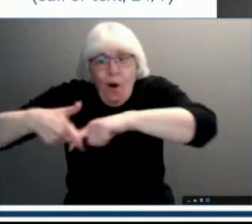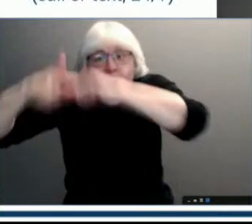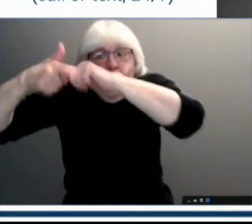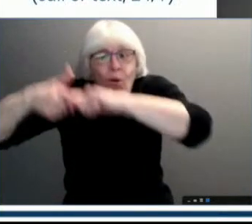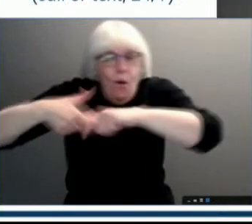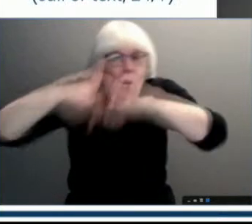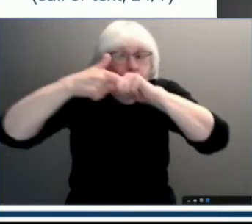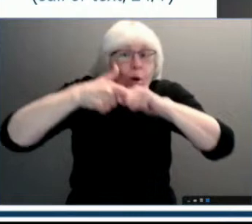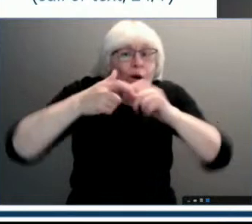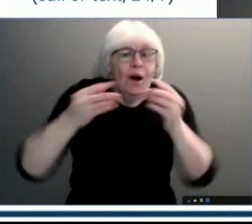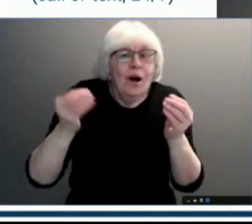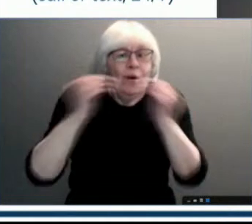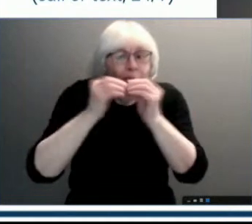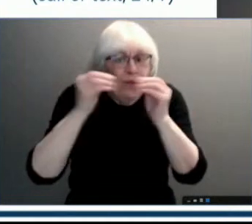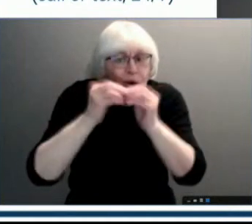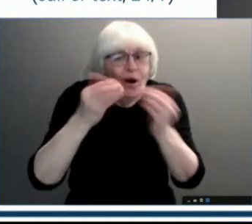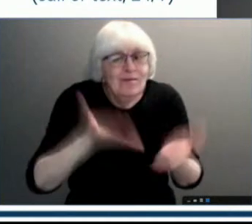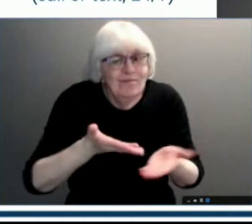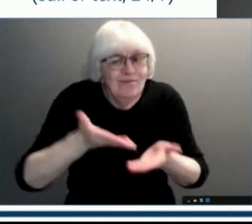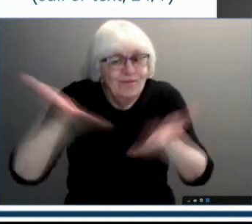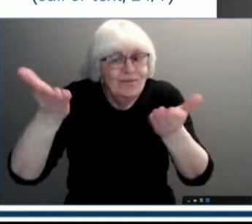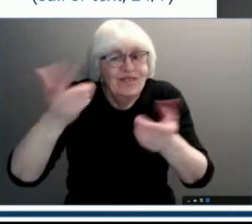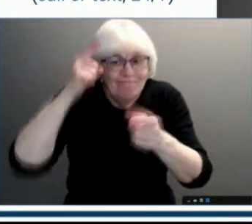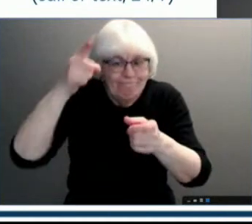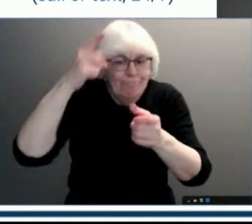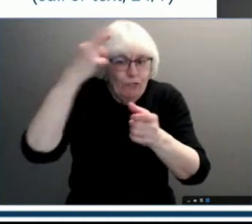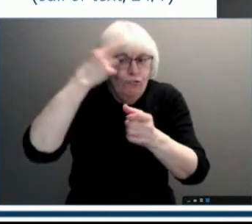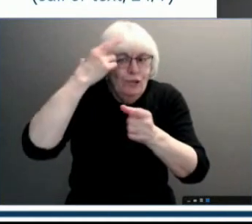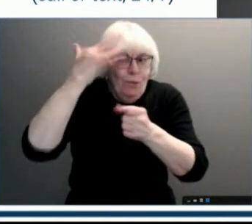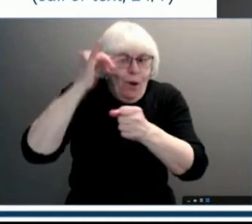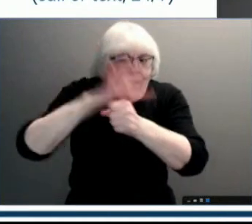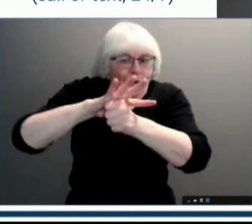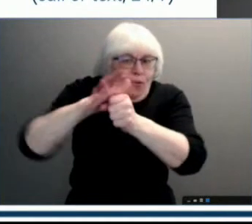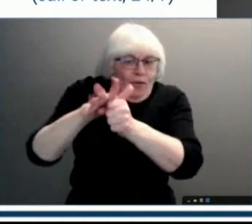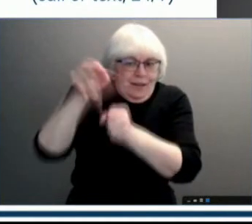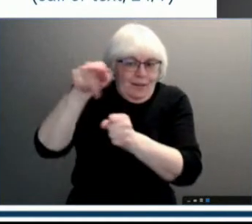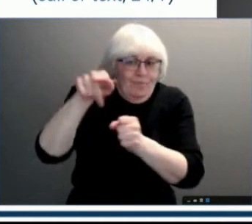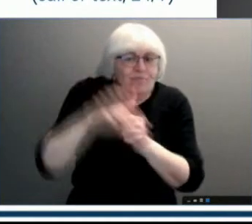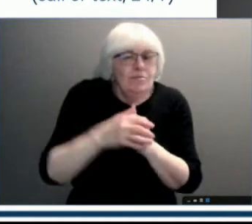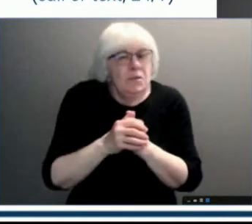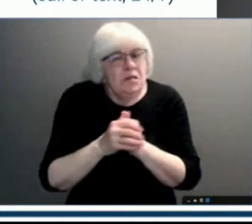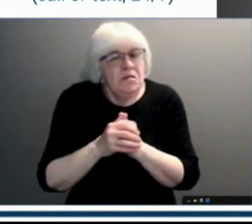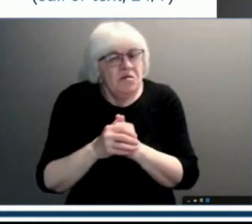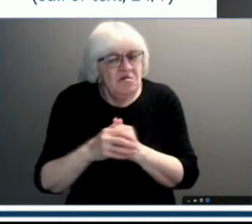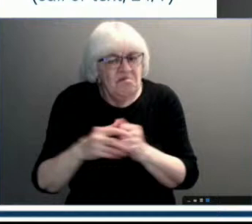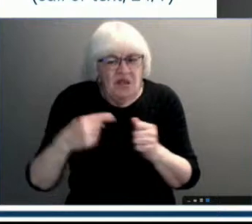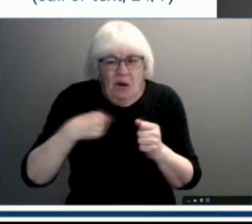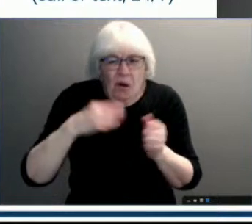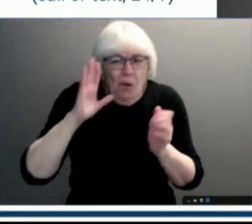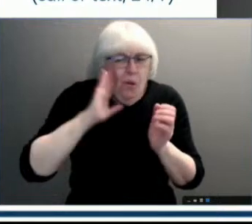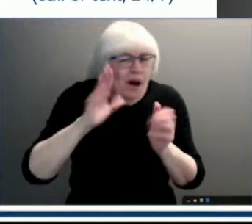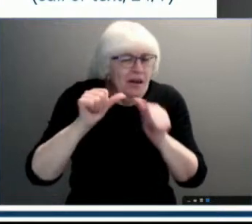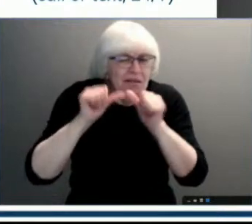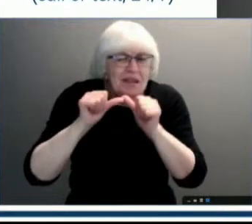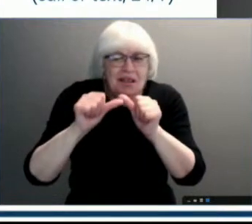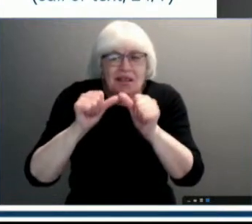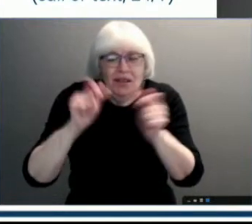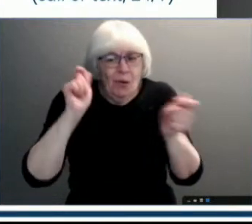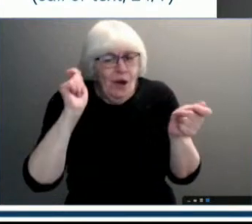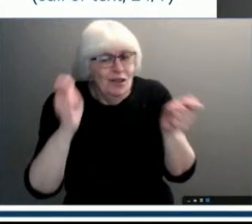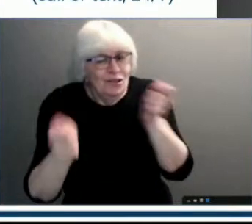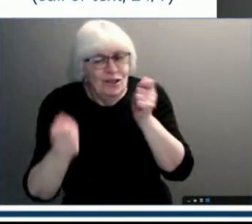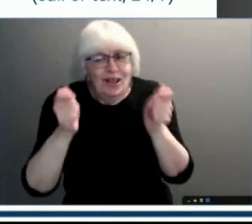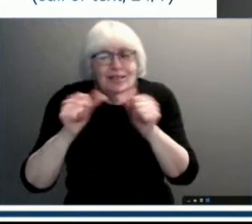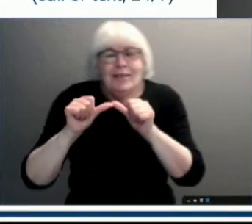slowing down things. So there's always an ongoing look and adjustment of the type of patients and